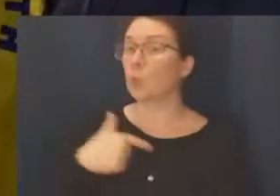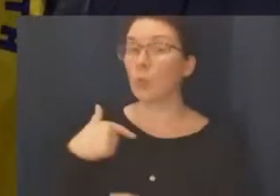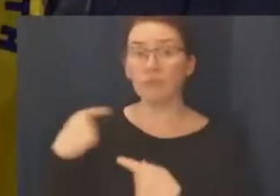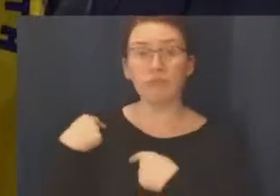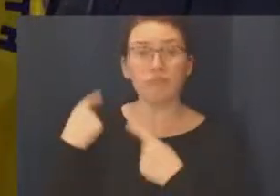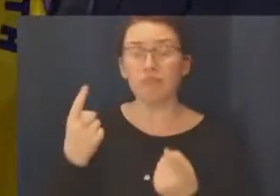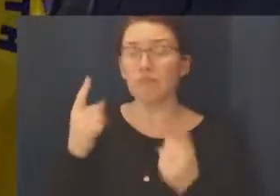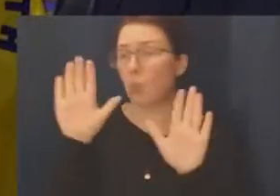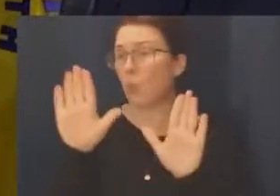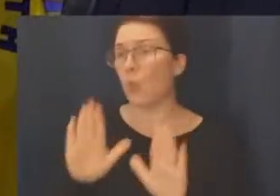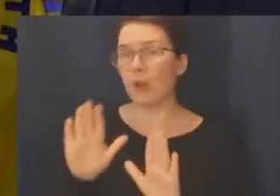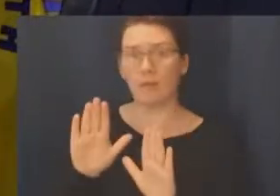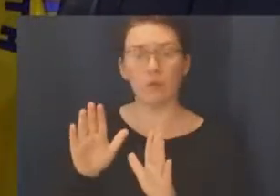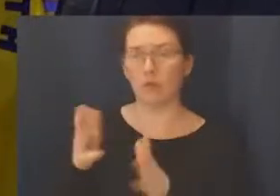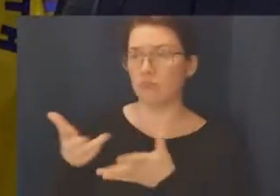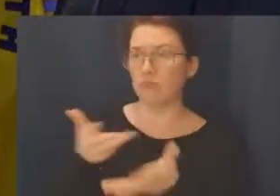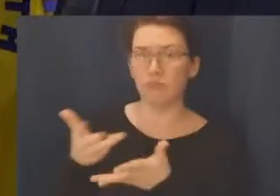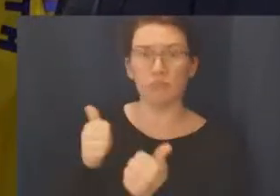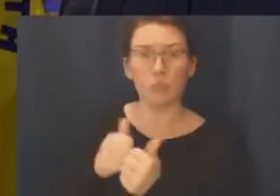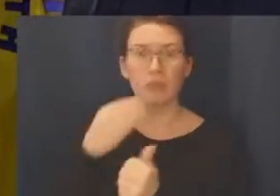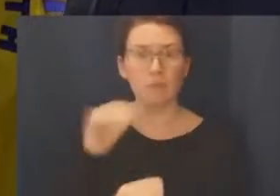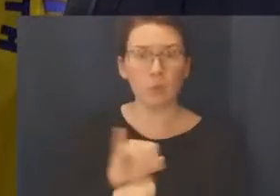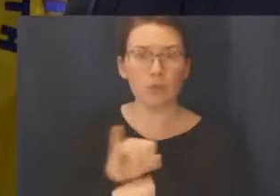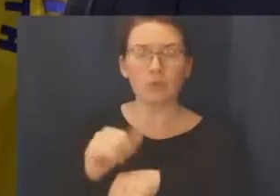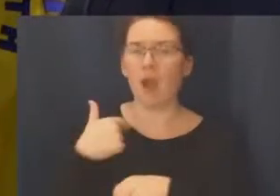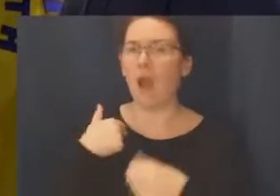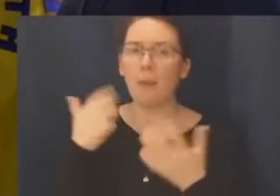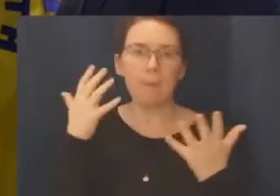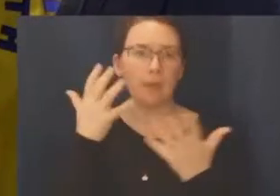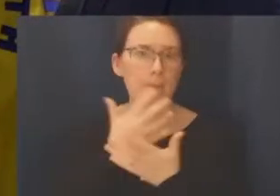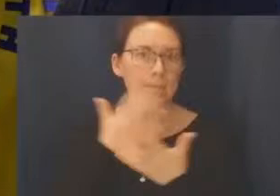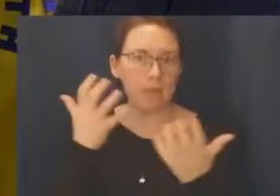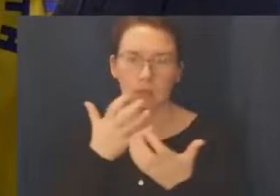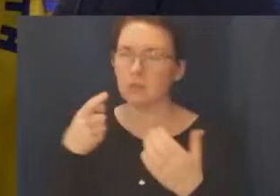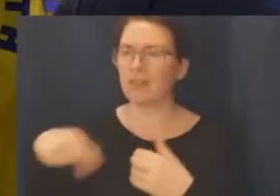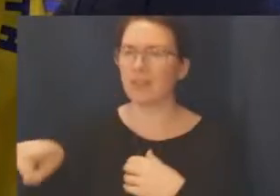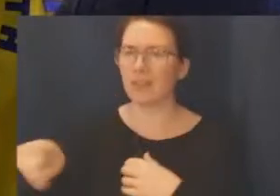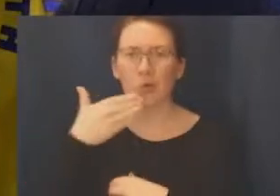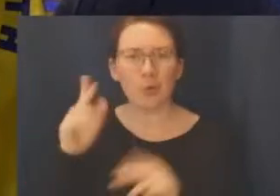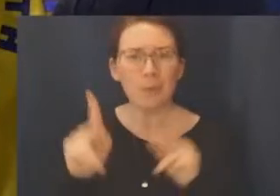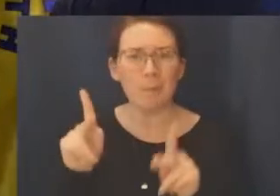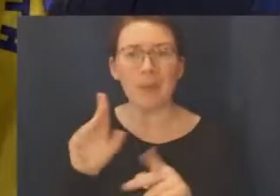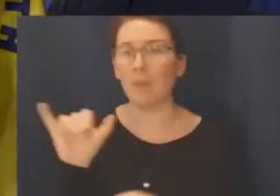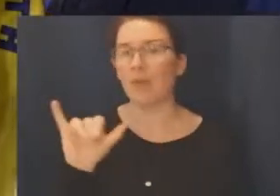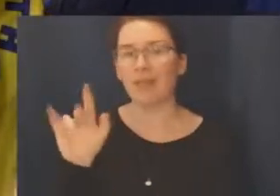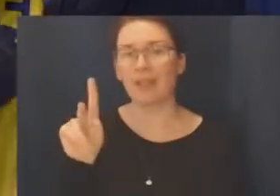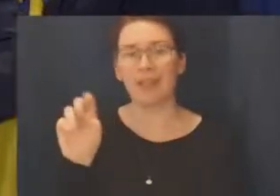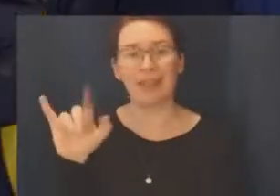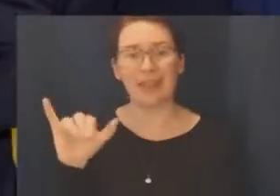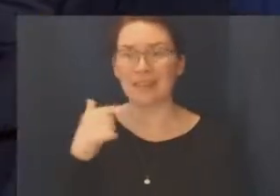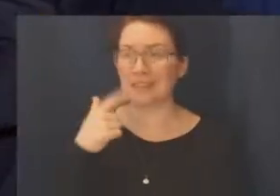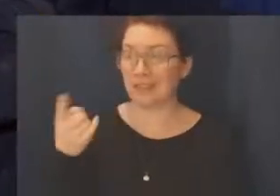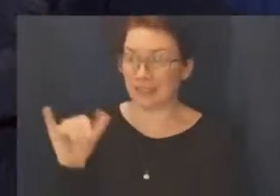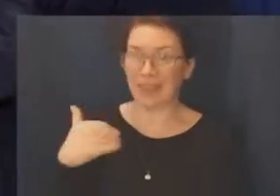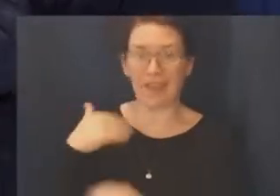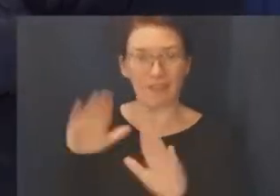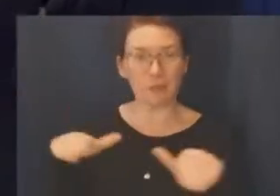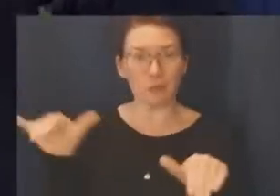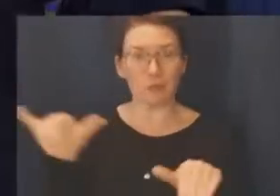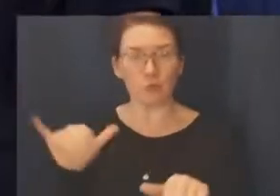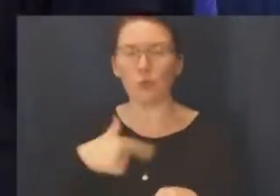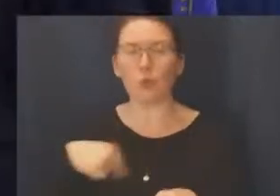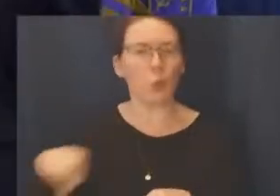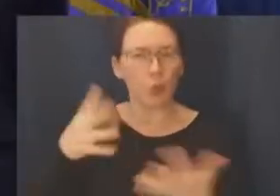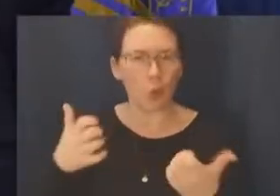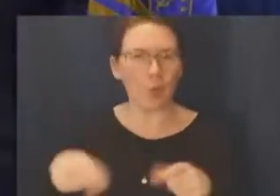to do this. They are good people. As Secretary Kennedy has said, they have kids too, and I think we all want the same thing. Thank you.